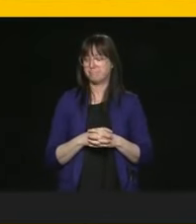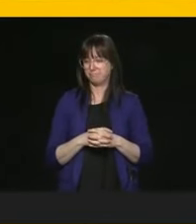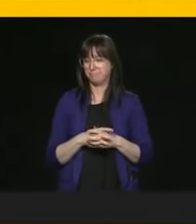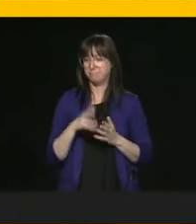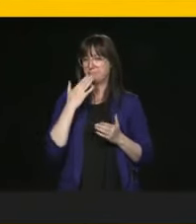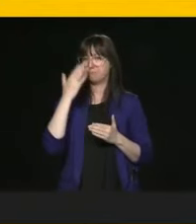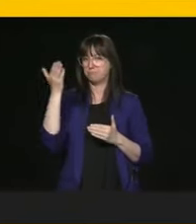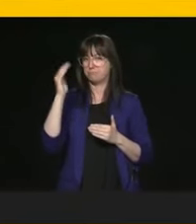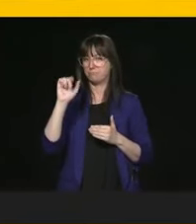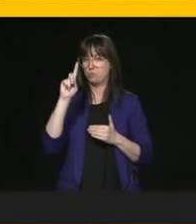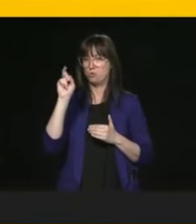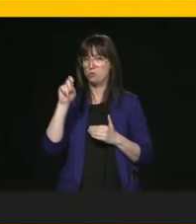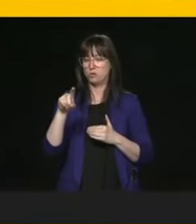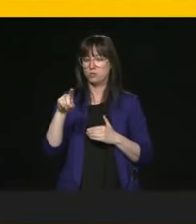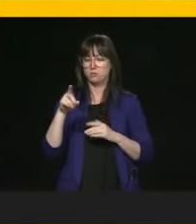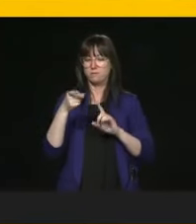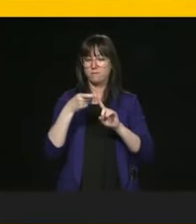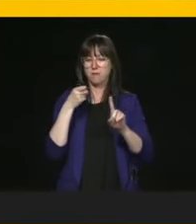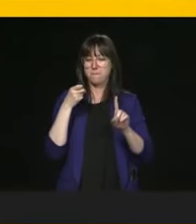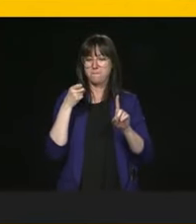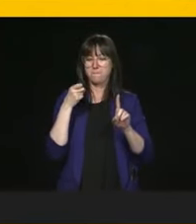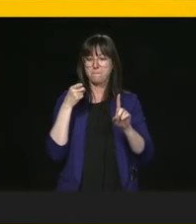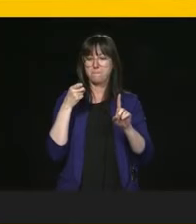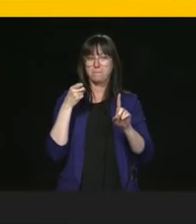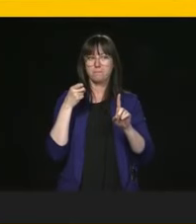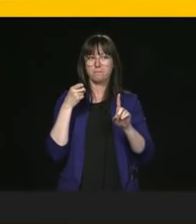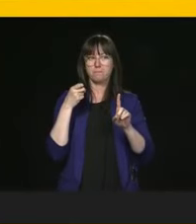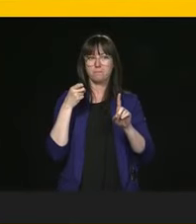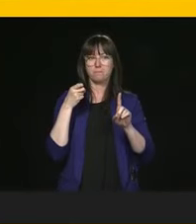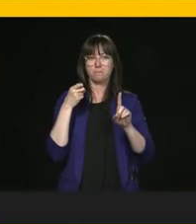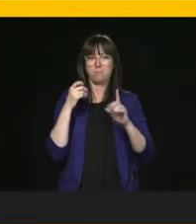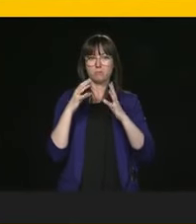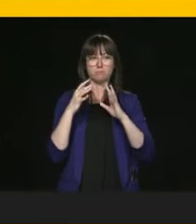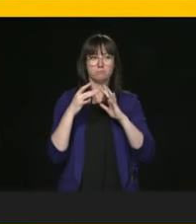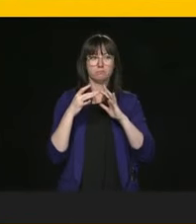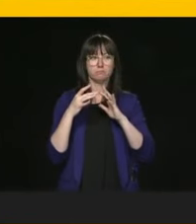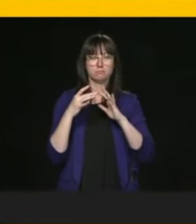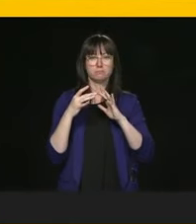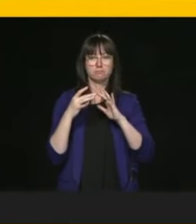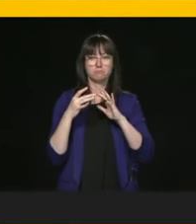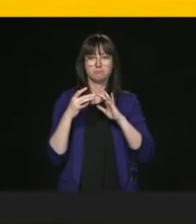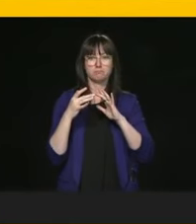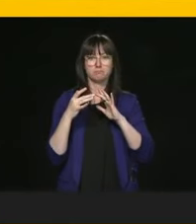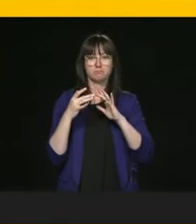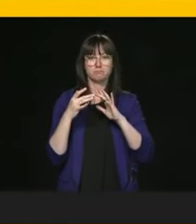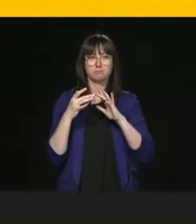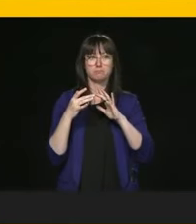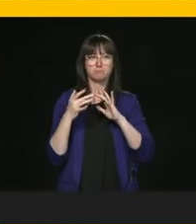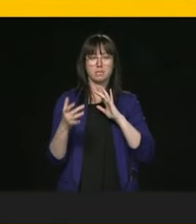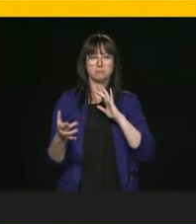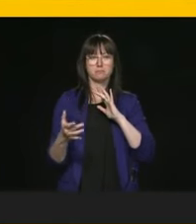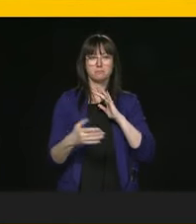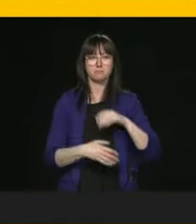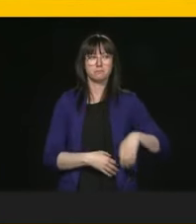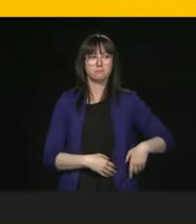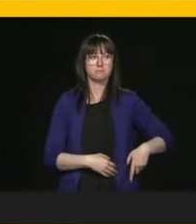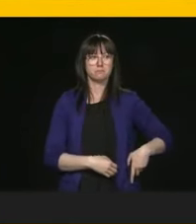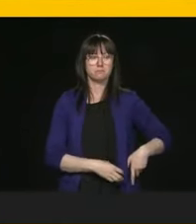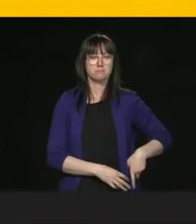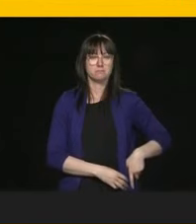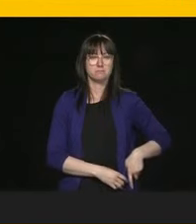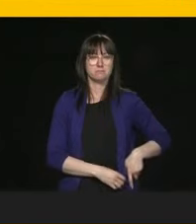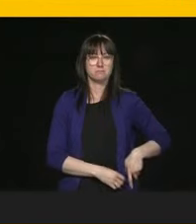question, is from Mélanie Marquis avec La Presse. Please go ahead. À vous la parole. Mélanie Marquis, La Presse, question.